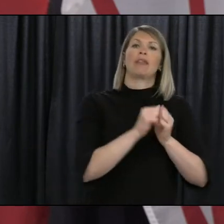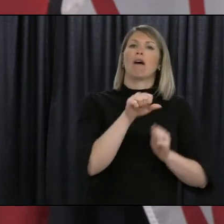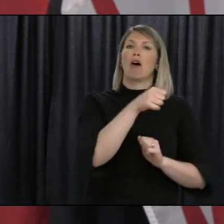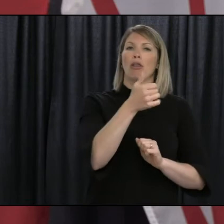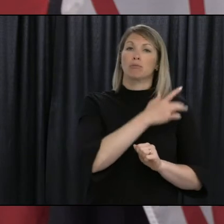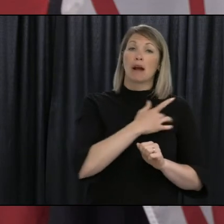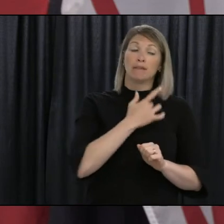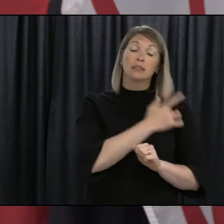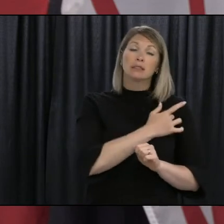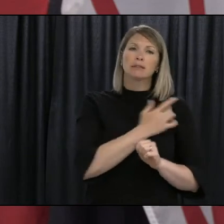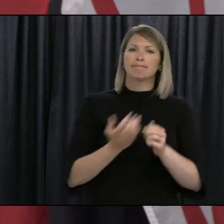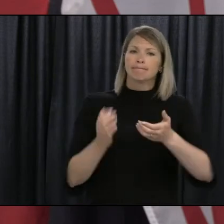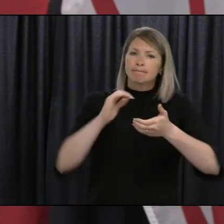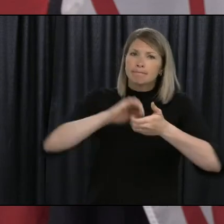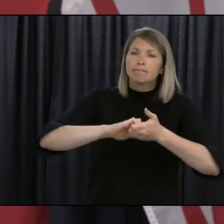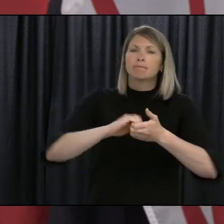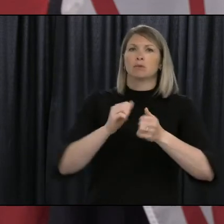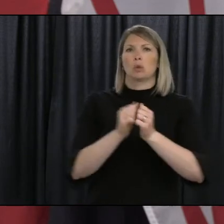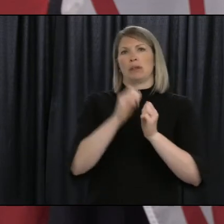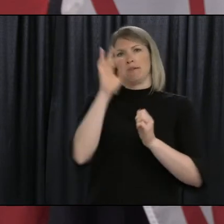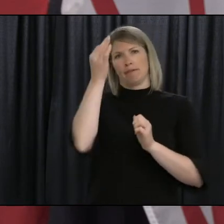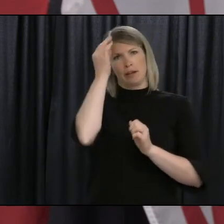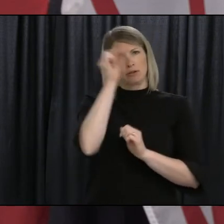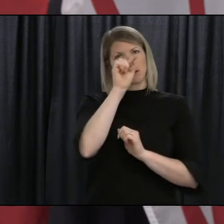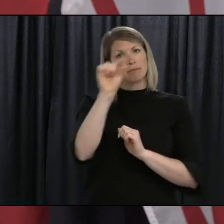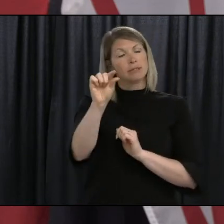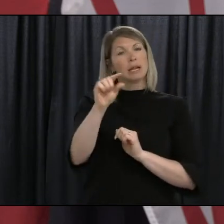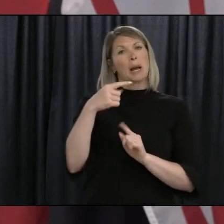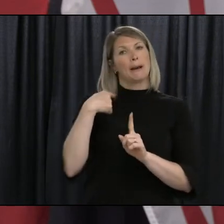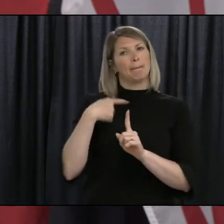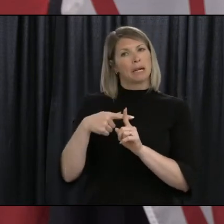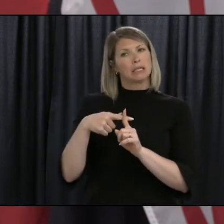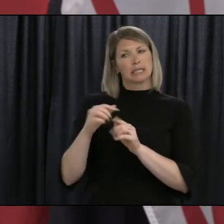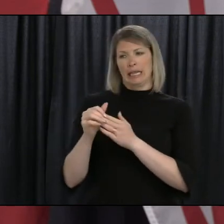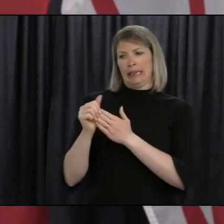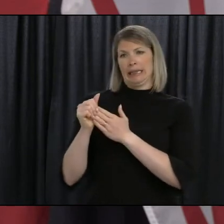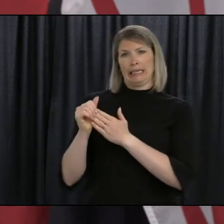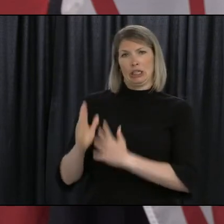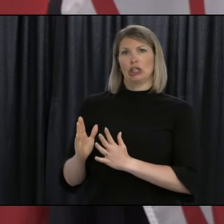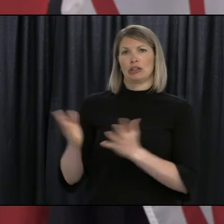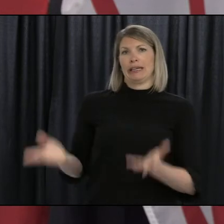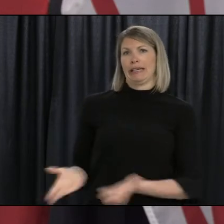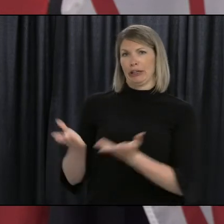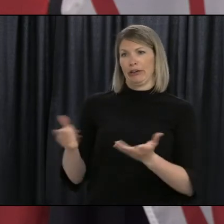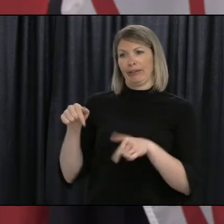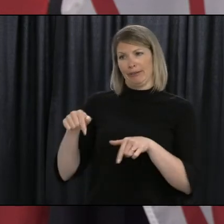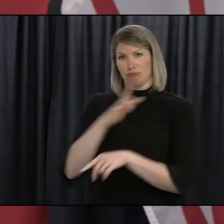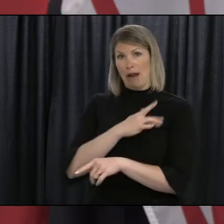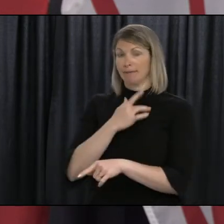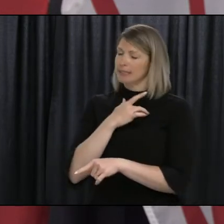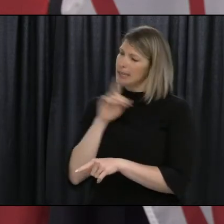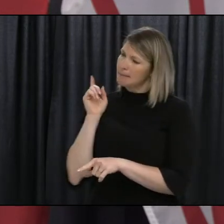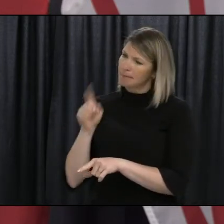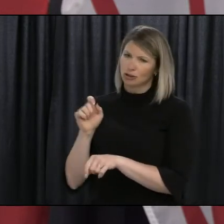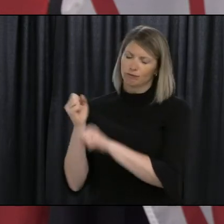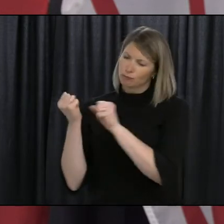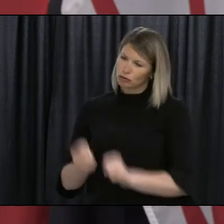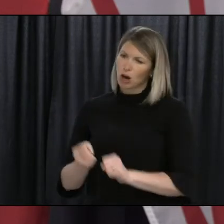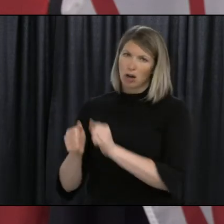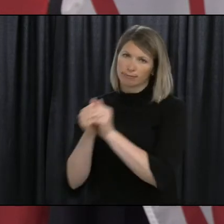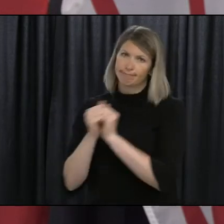government, between all members of the legislature in this province, working with businesses as we see our way